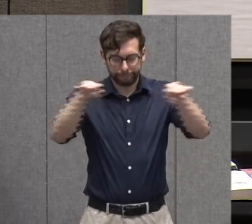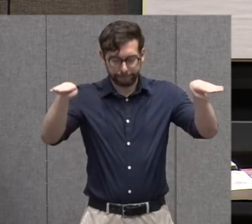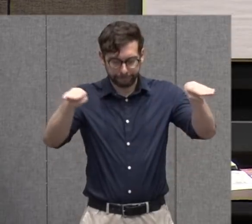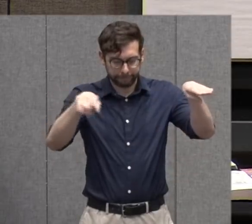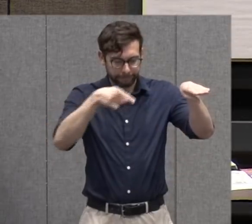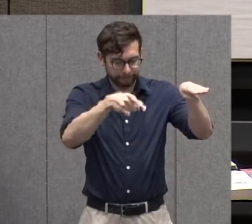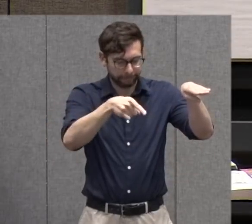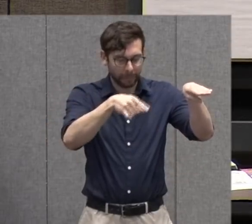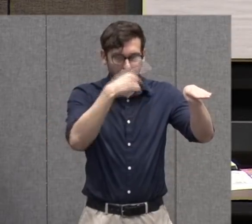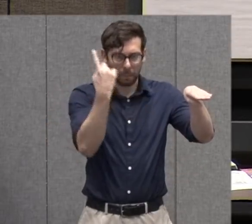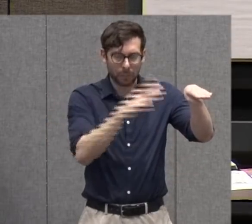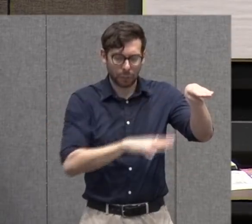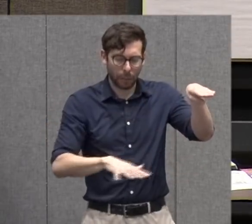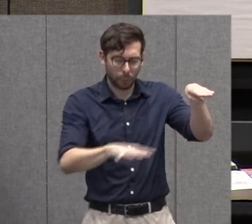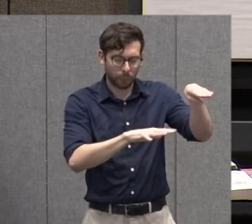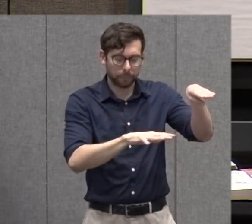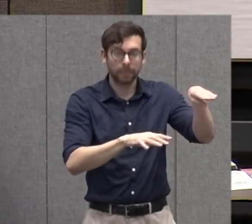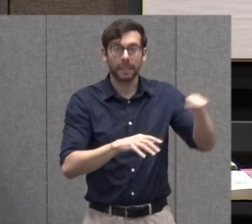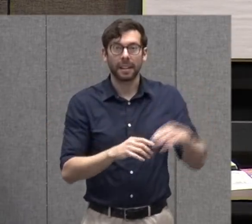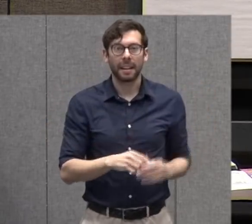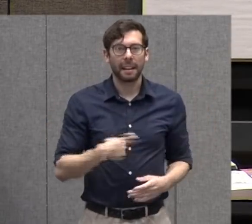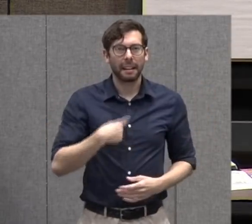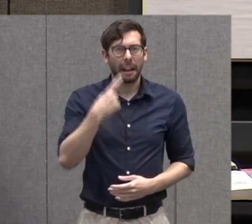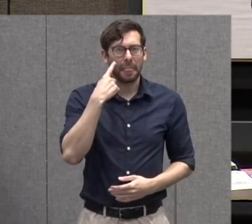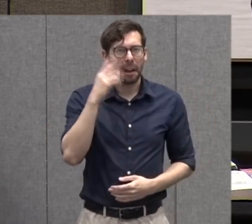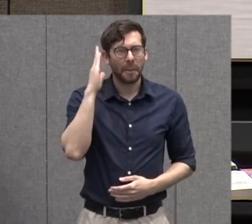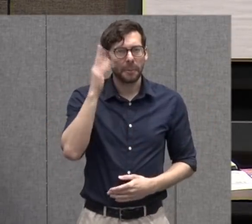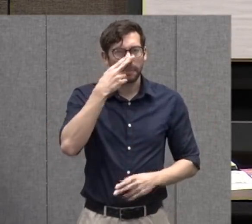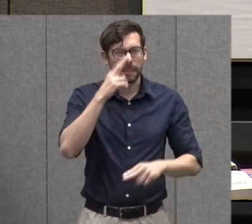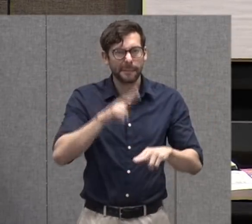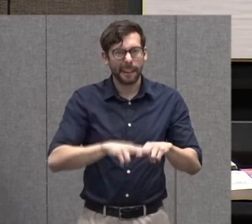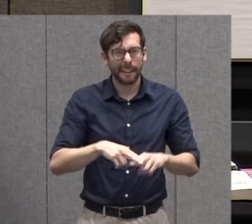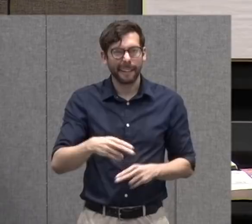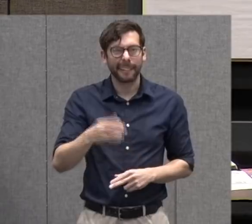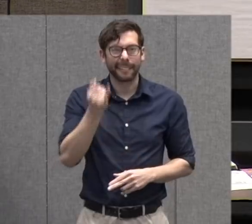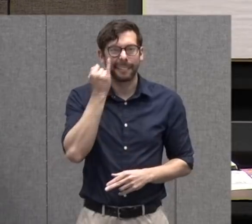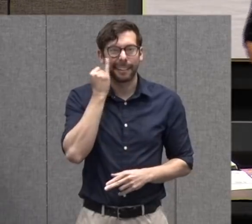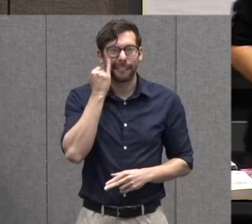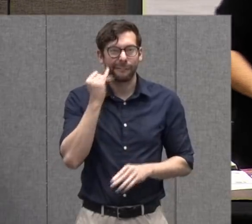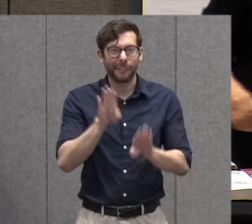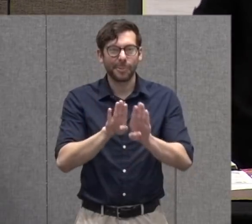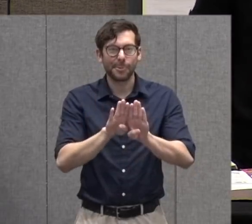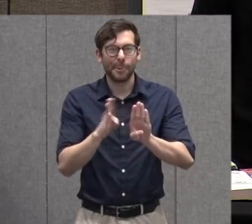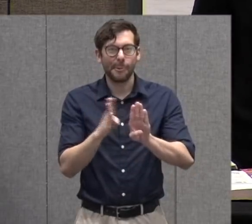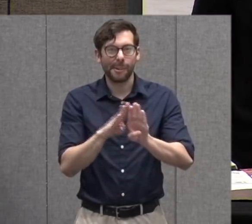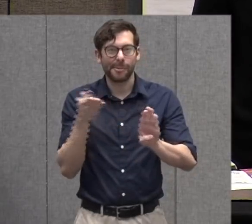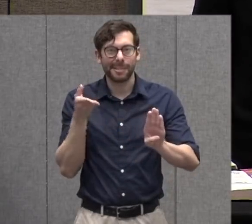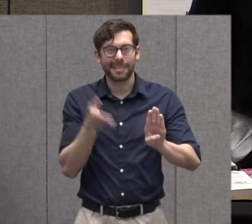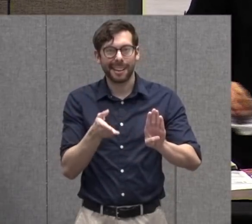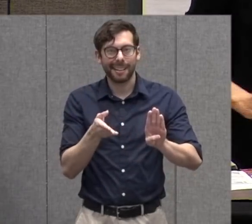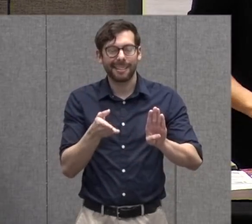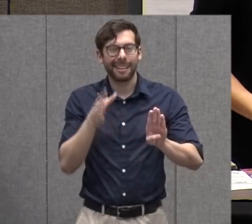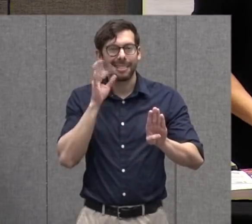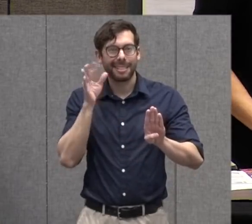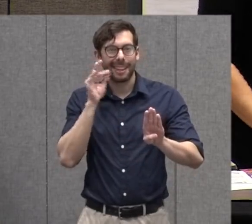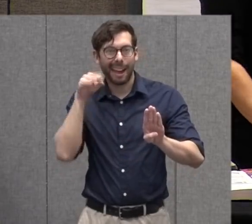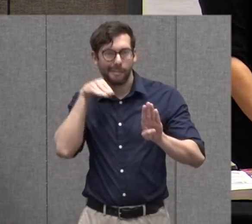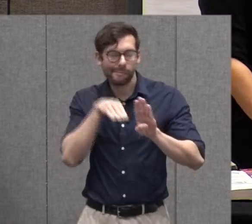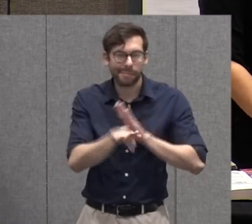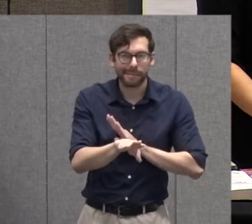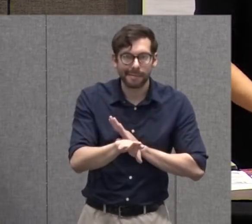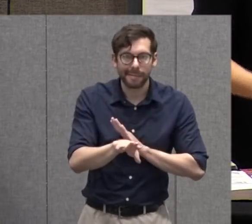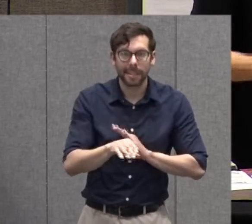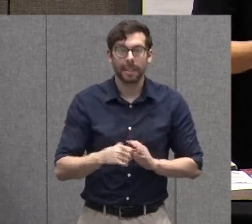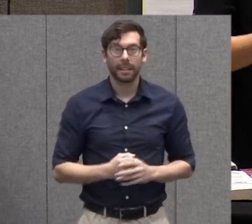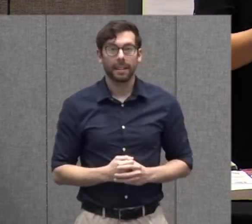was a door that my cat could go in? But I also thought, well, my cat's not just going to want to go in there